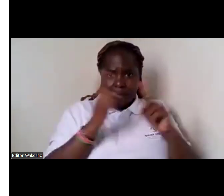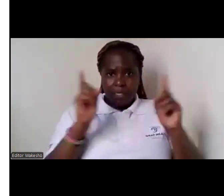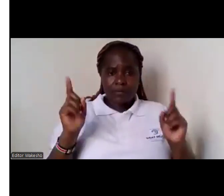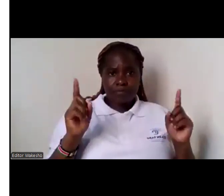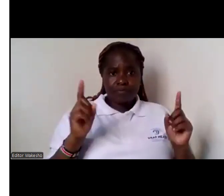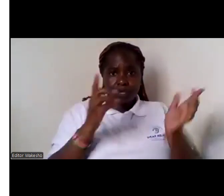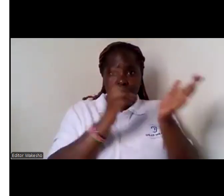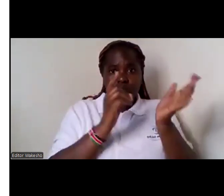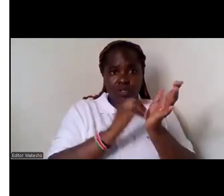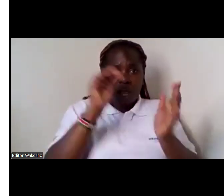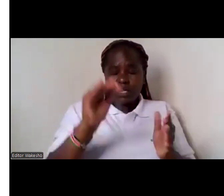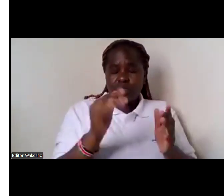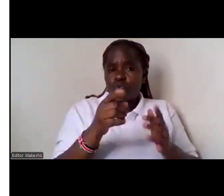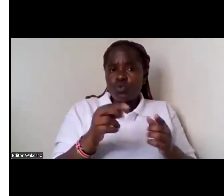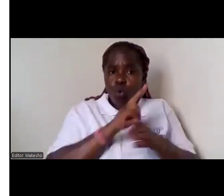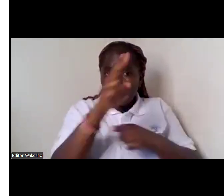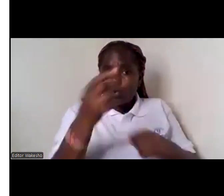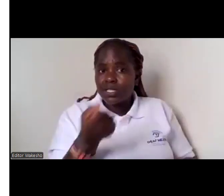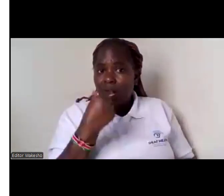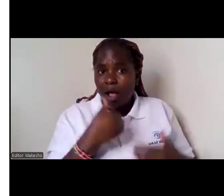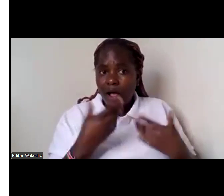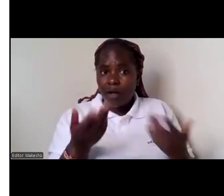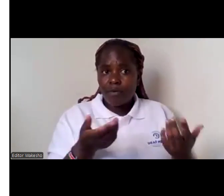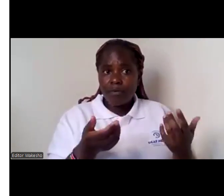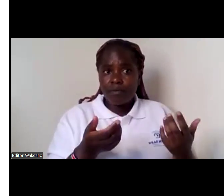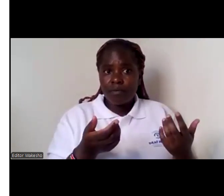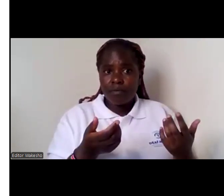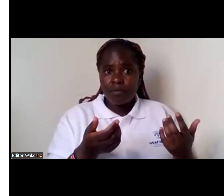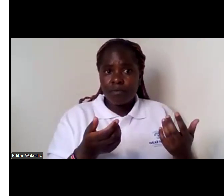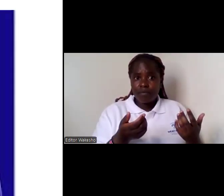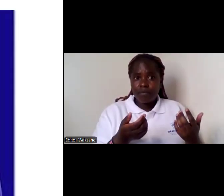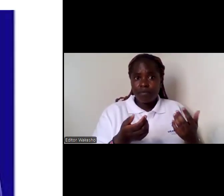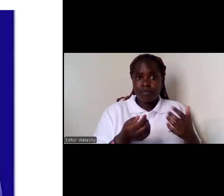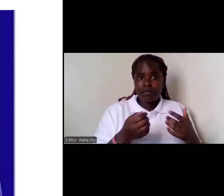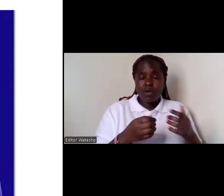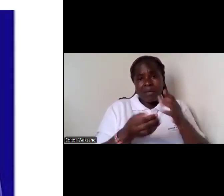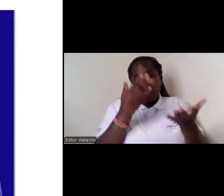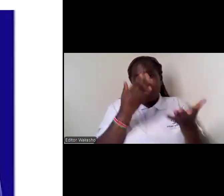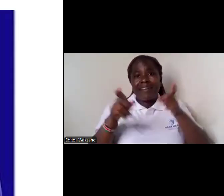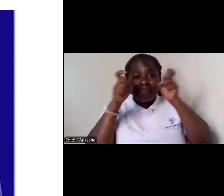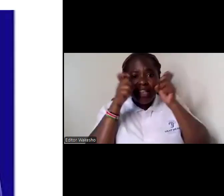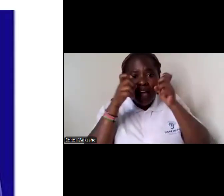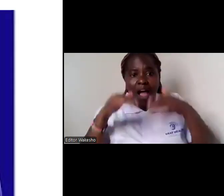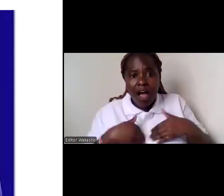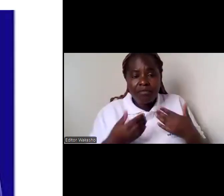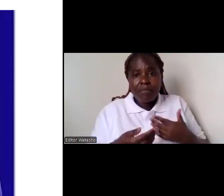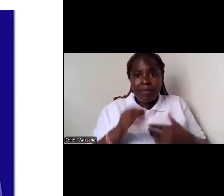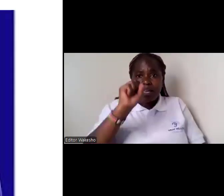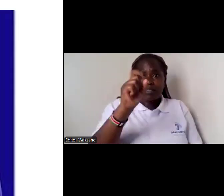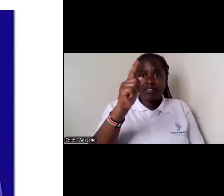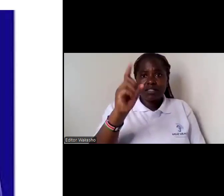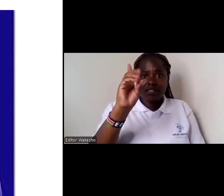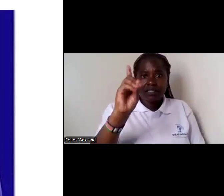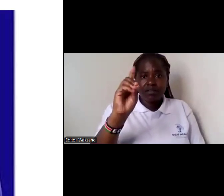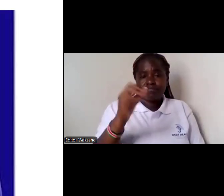will ask if you're on any medications. He'll ask if there's any history of HIV, any STDs,